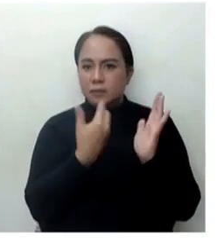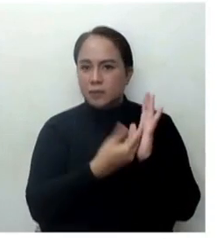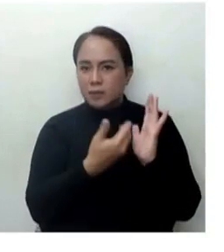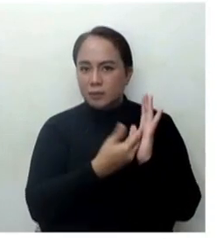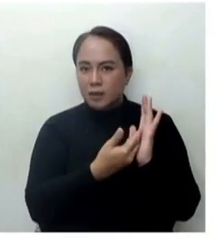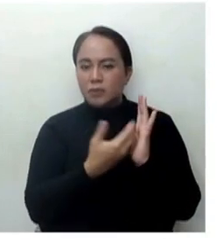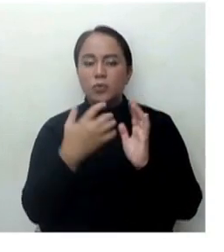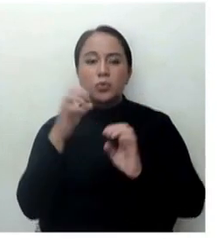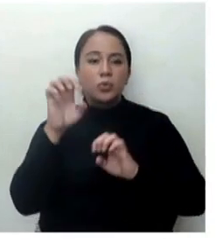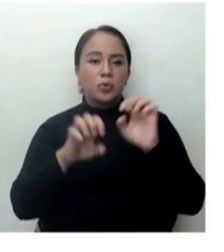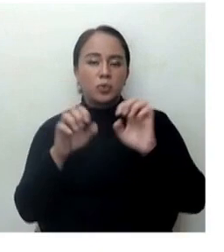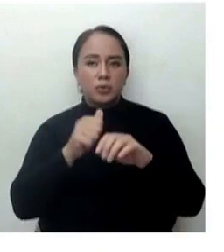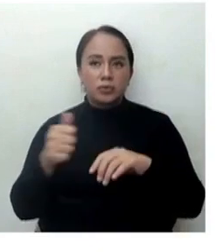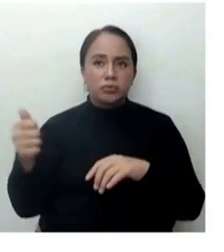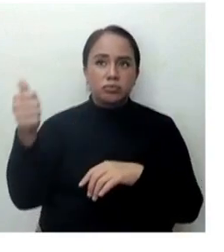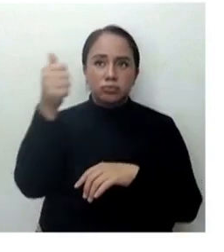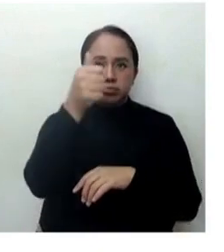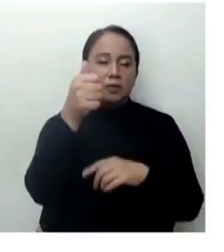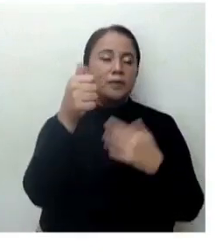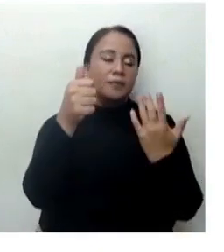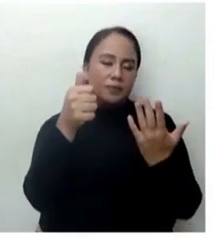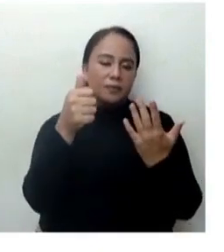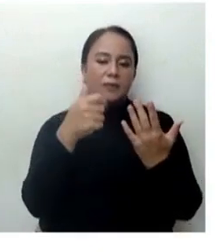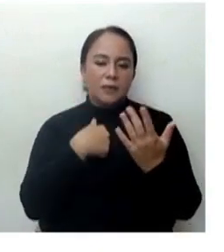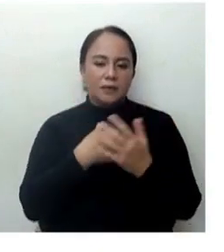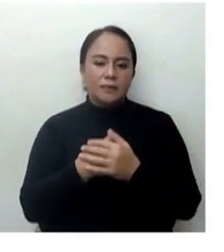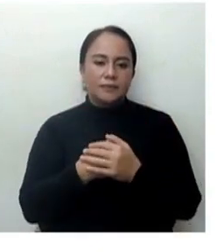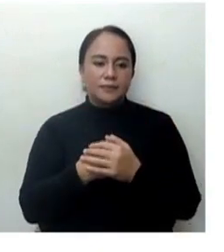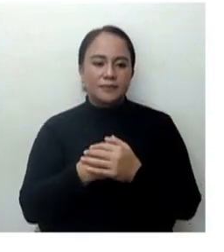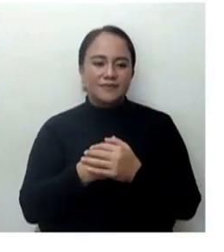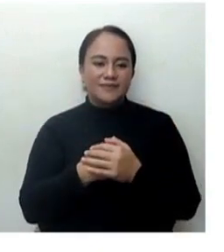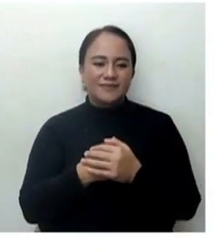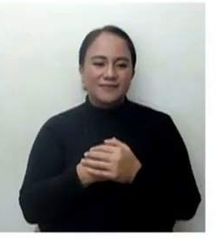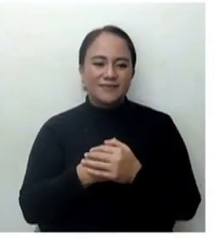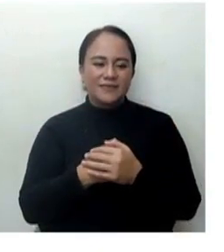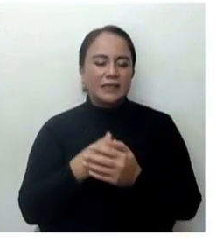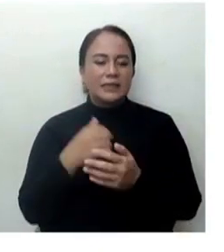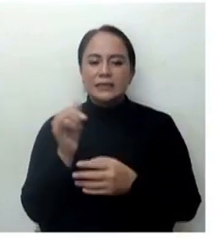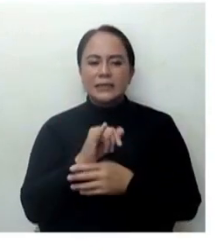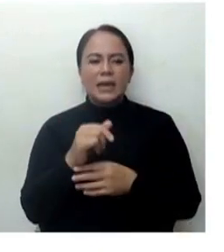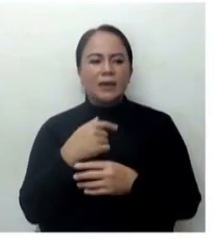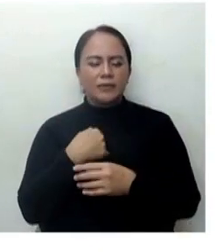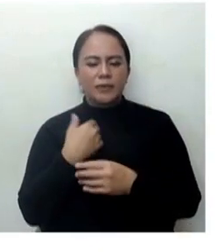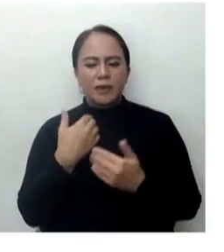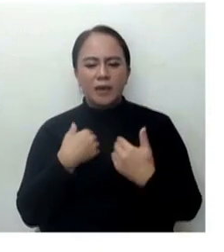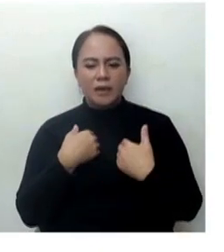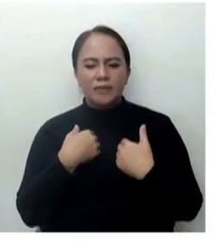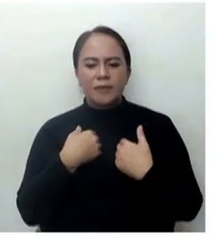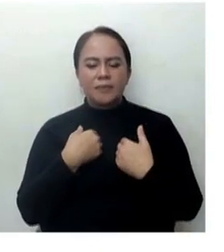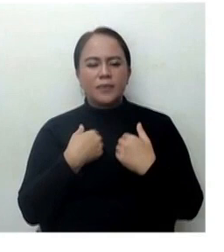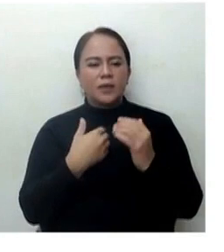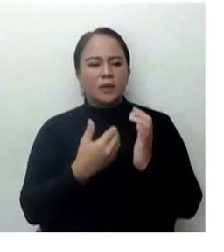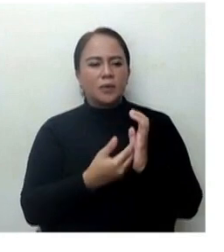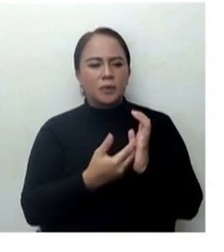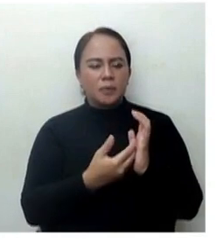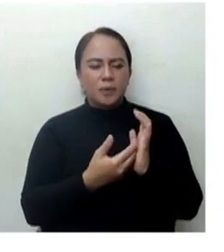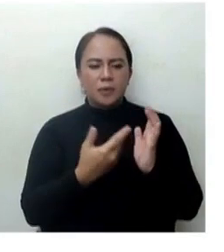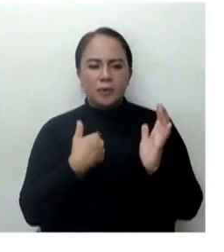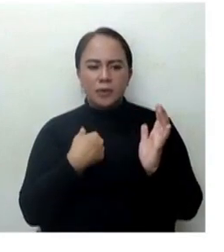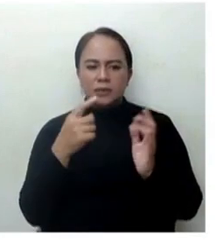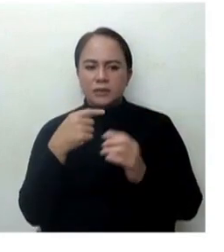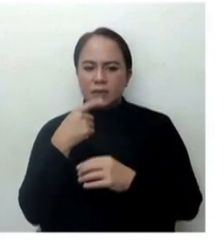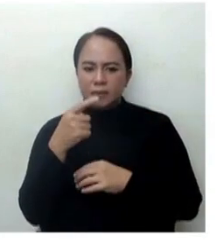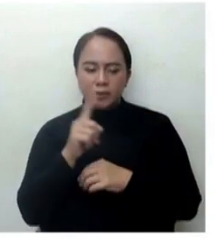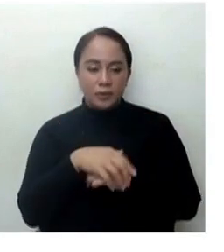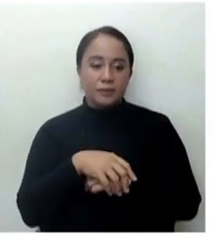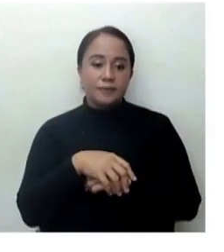by the authorities and eventually by the courts. Okay, this is also something that has to be proven. That statement is saying